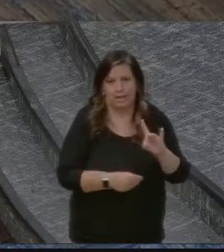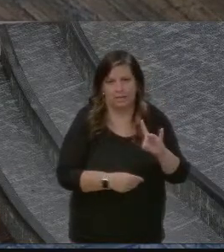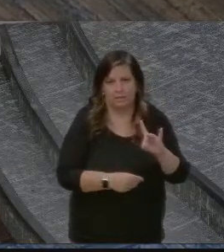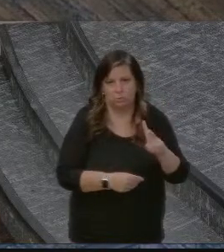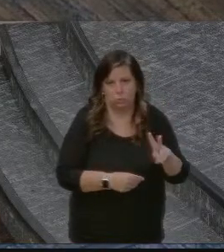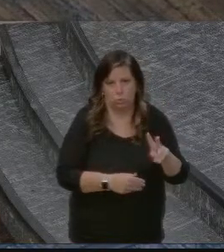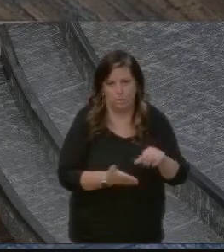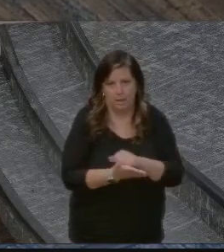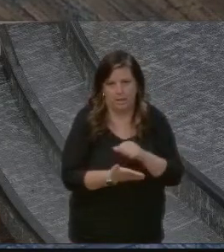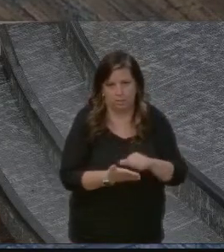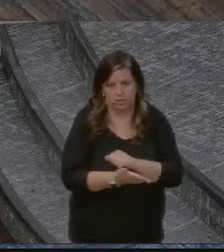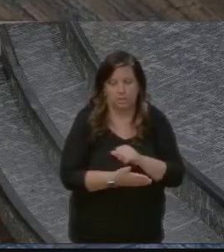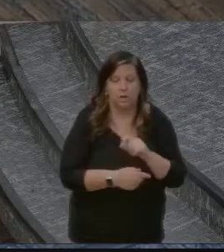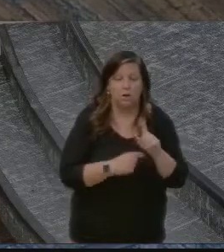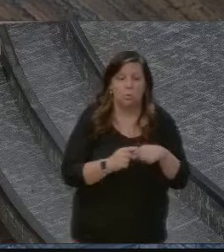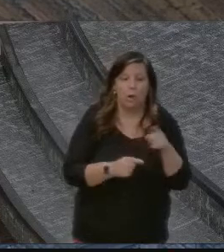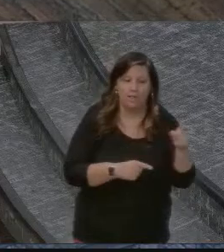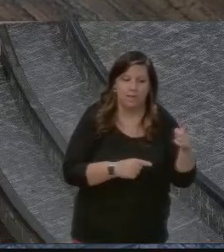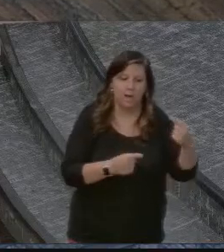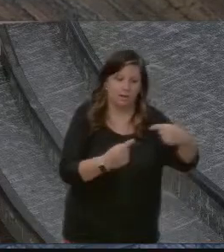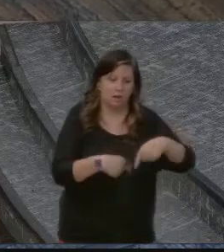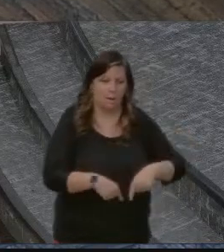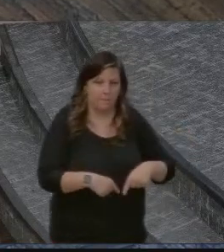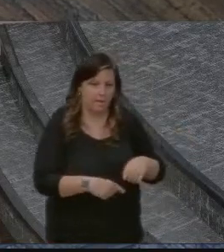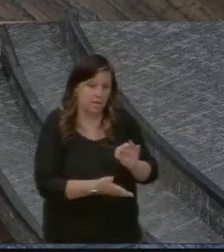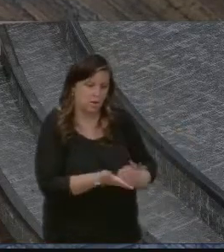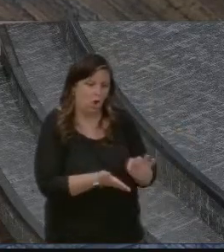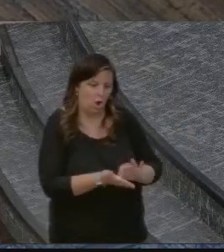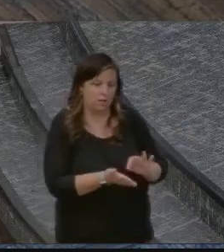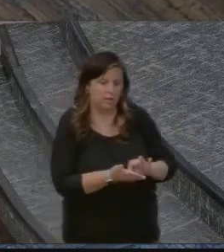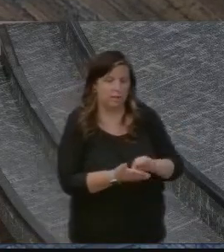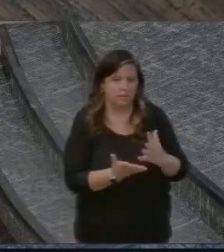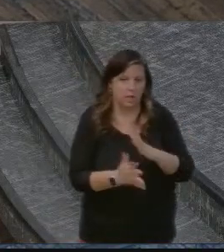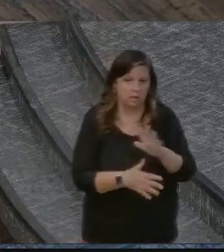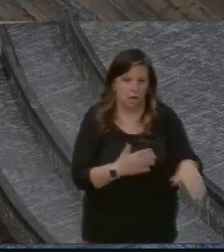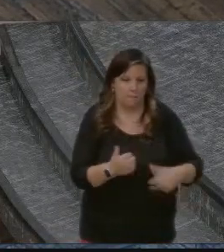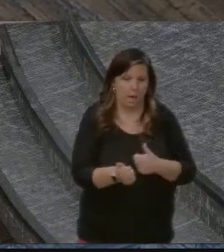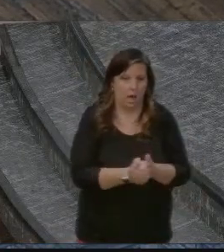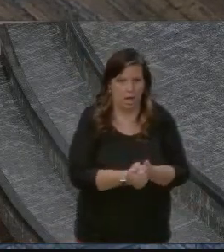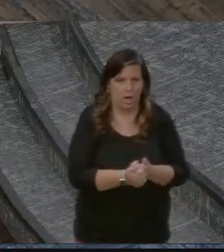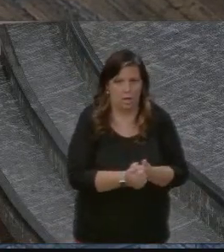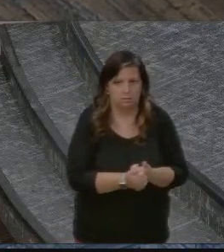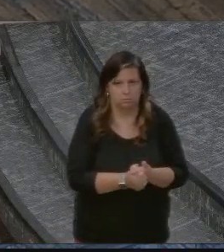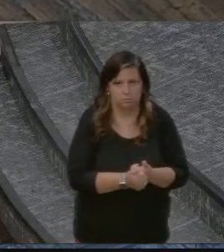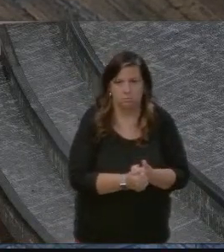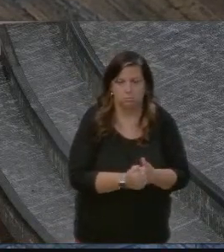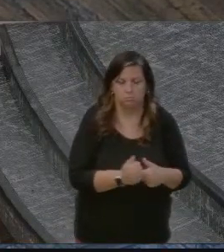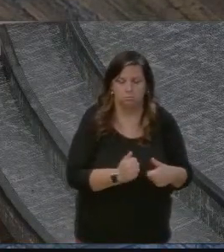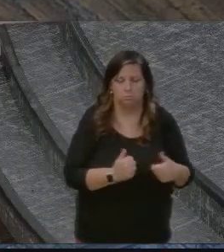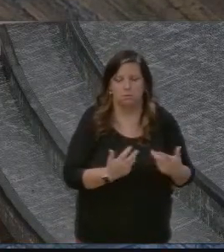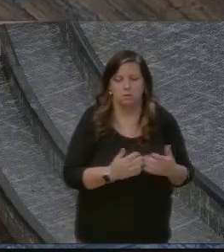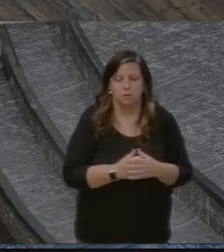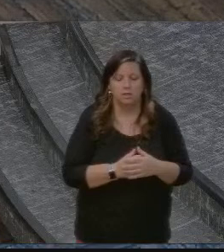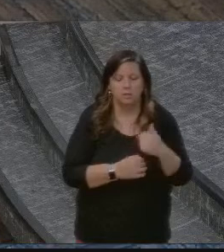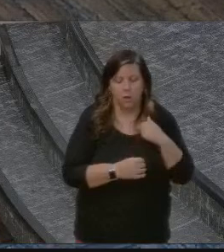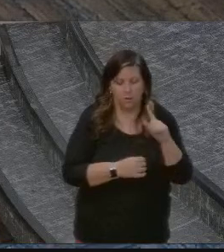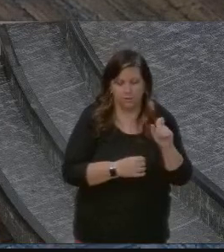in an audit, they are doing a lot of it behind the scenes, but then I always ask Caleb, how many hours did you guys spend on the